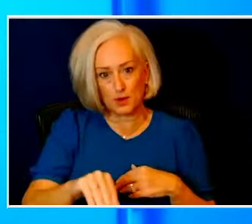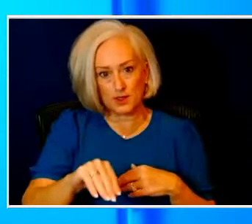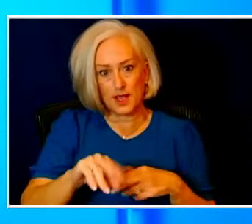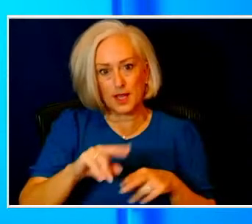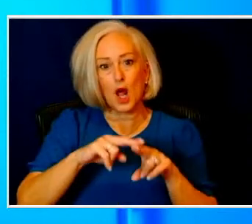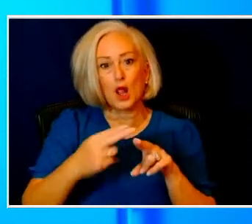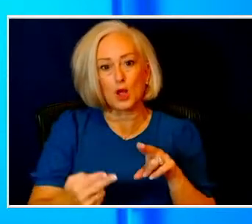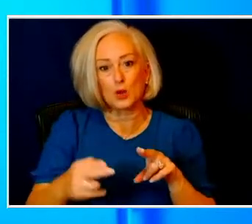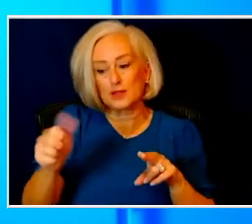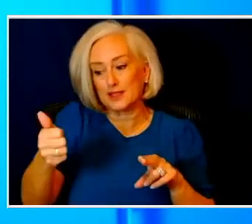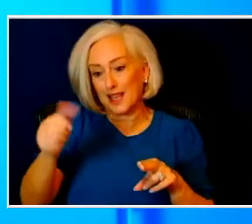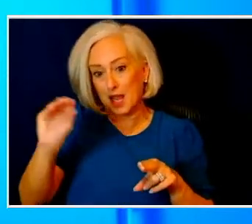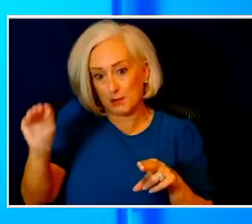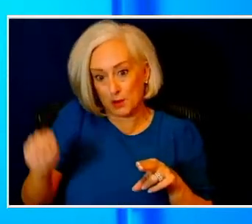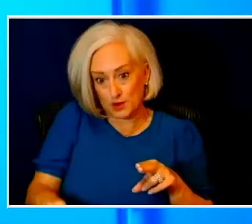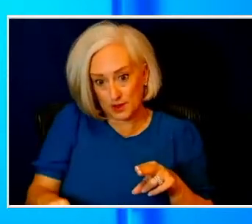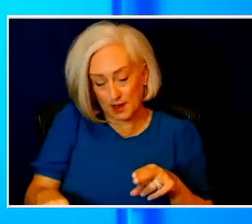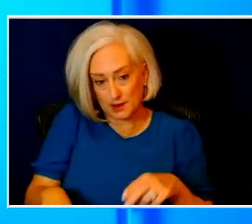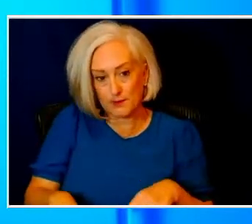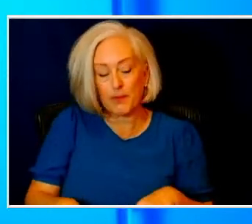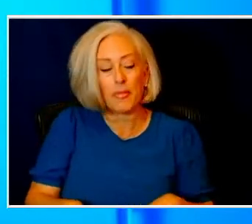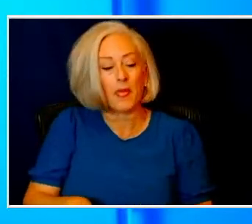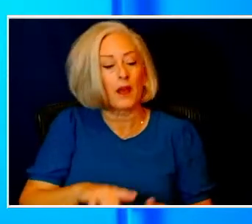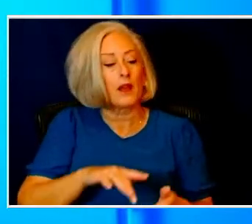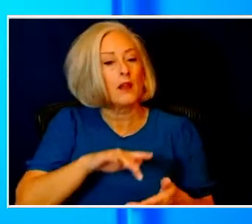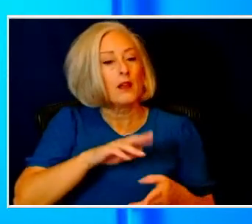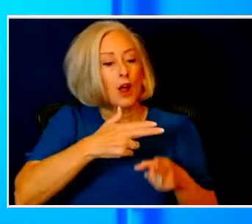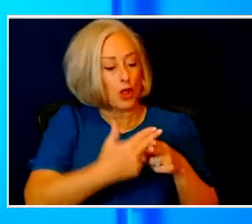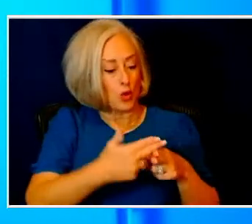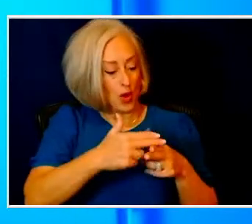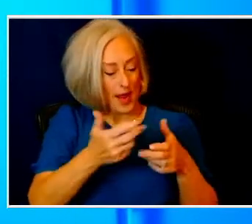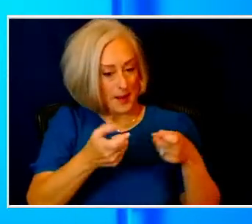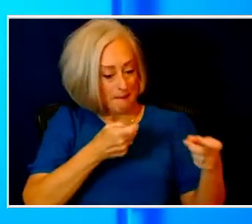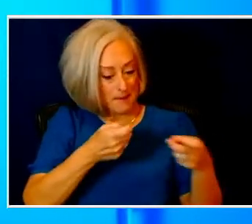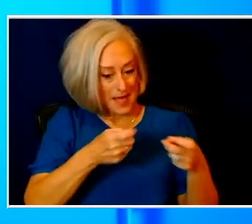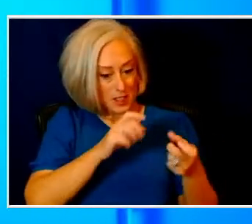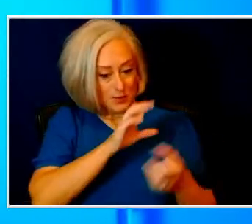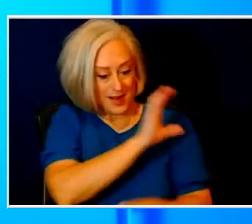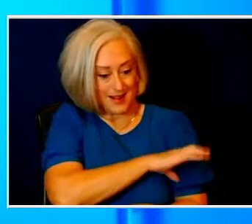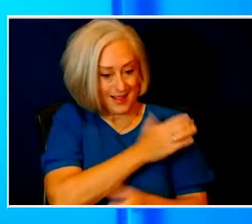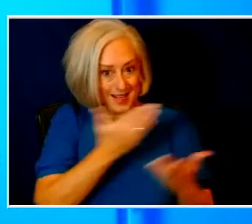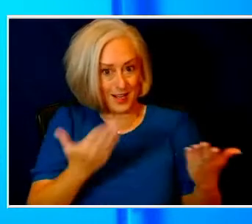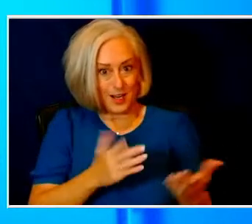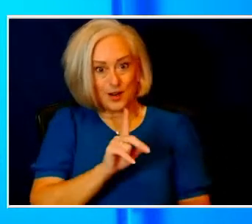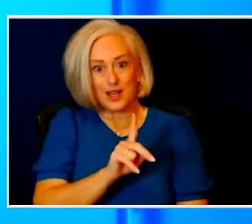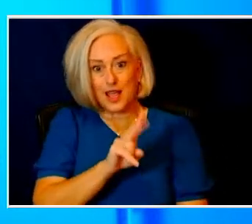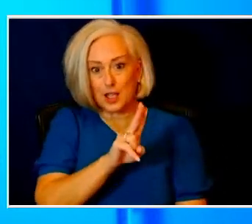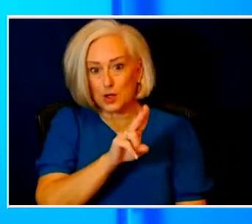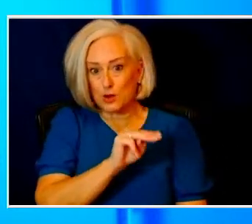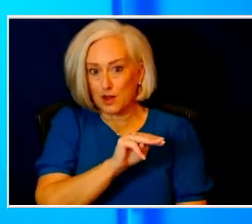for the weight management clinic here at KUMC are actually a little bit higher than that,